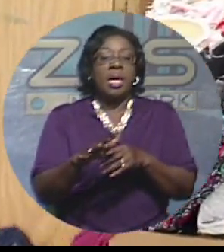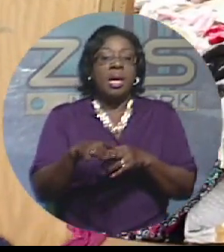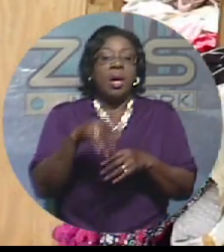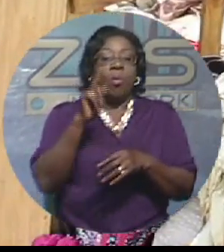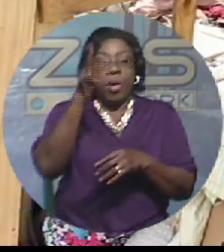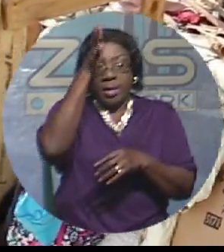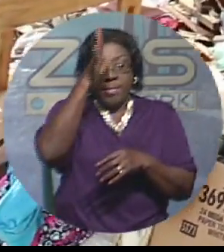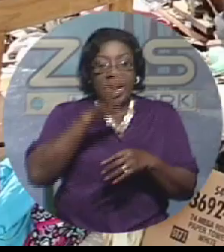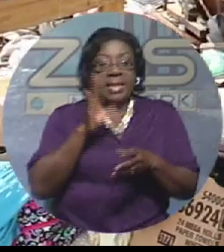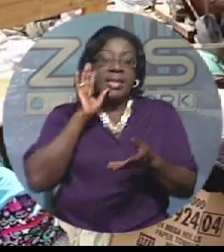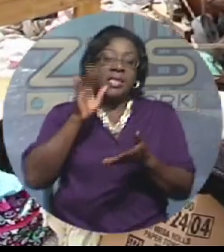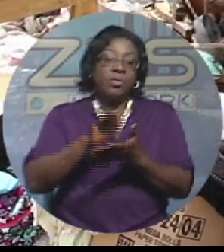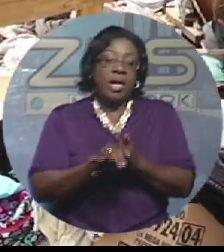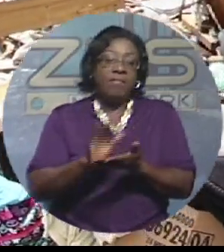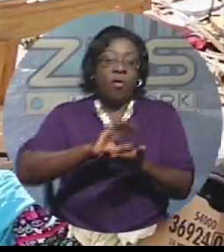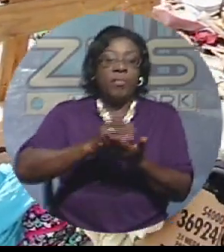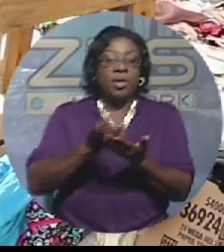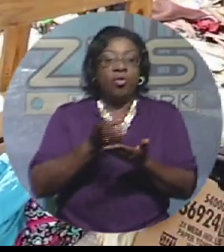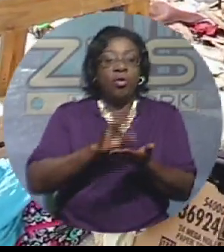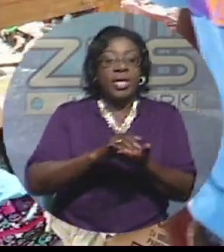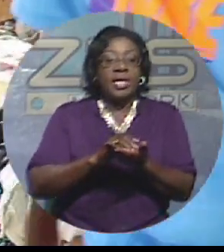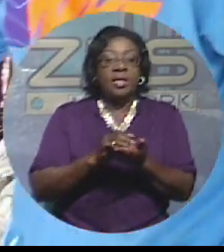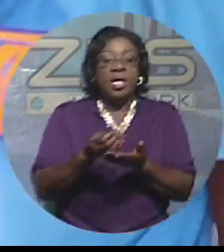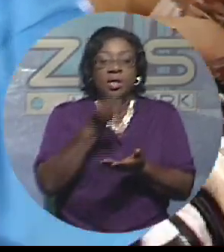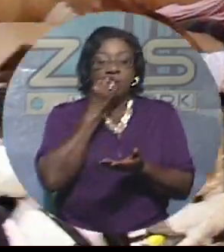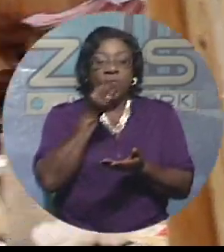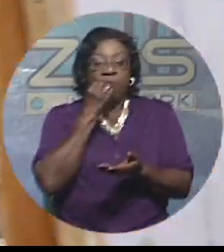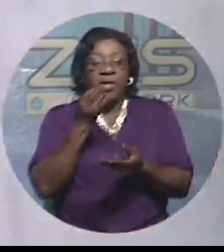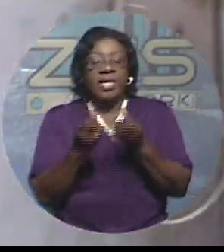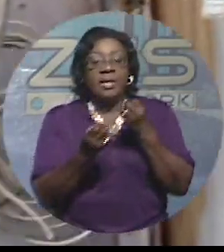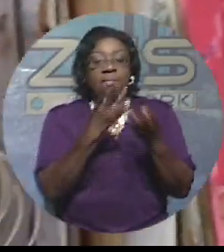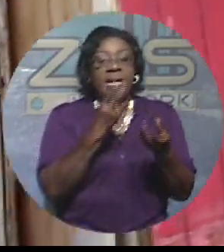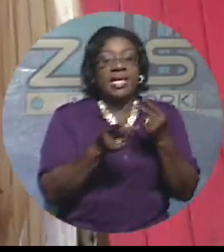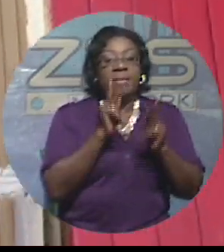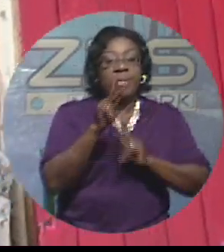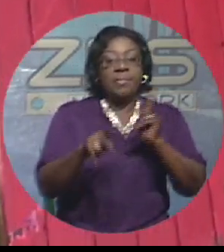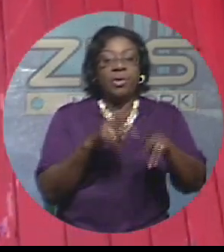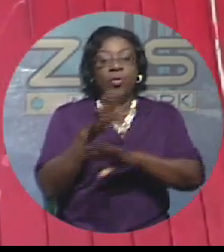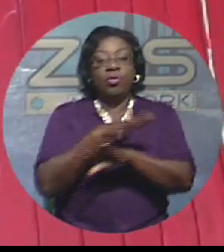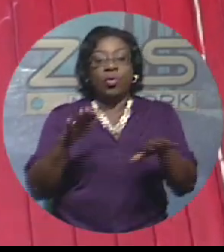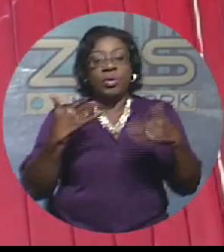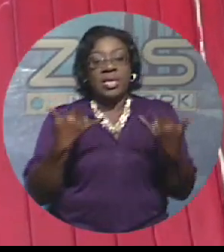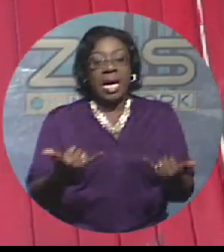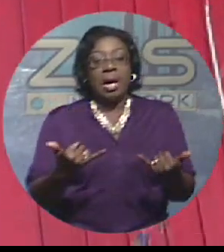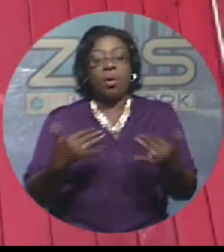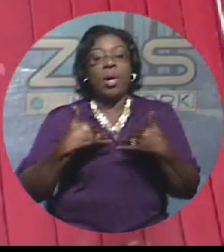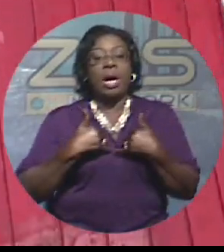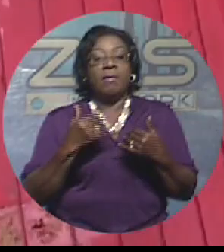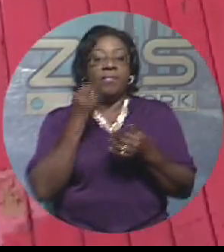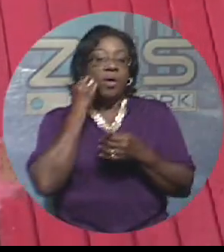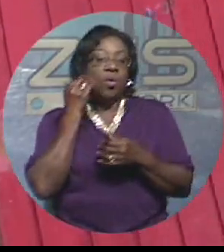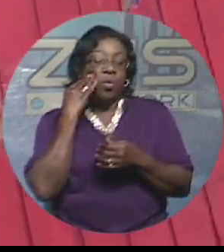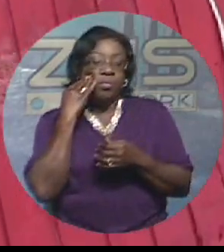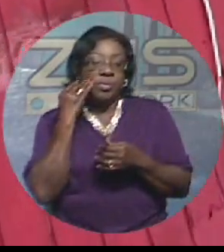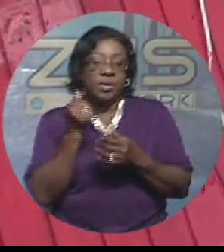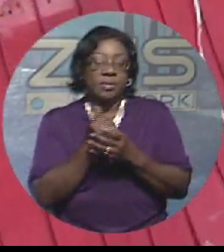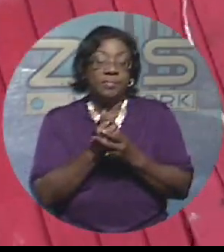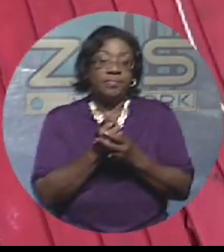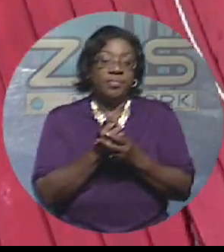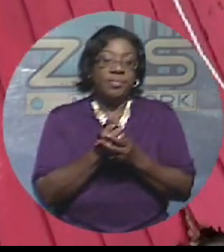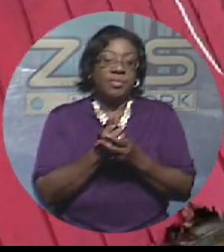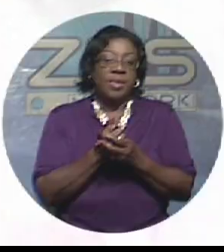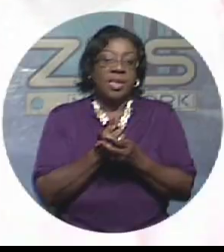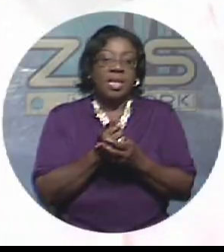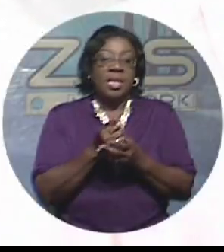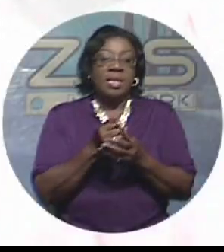wife, who have been cooking meals around the clock for those left homeless, they've been able to eat during this difficult time. It's home. That's what